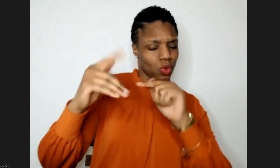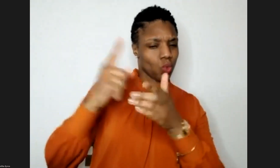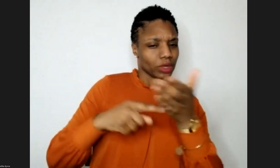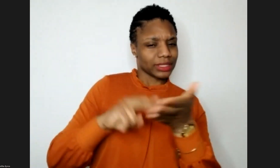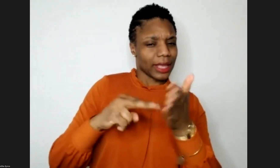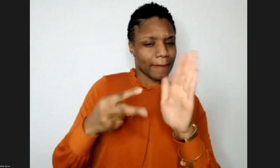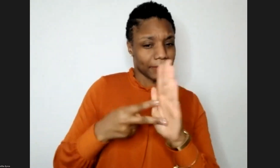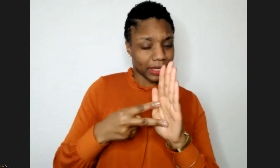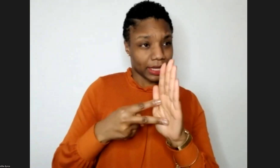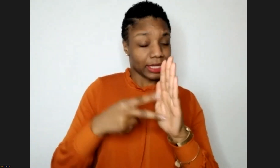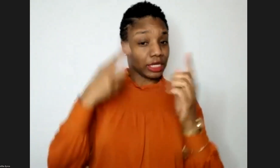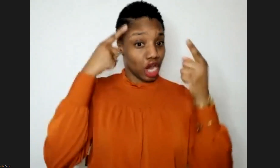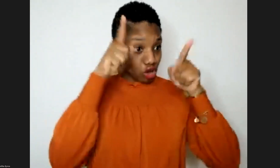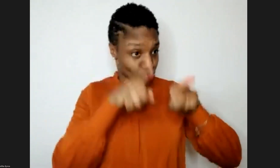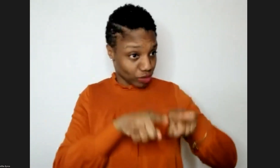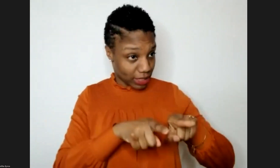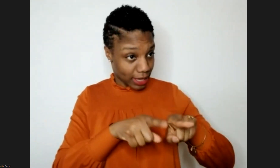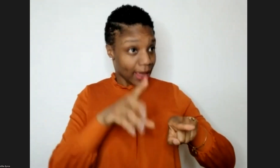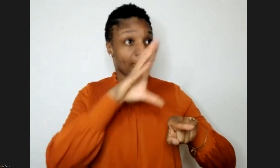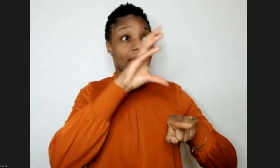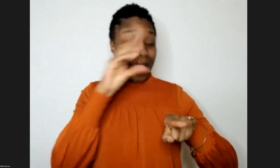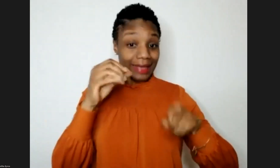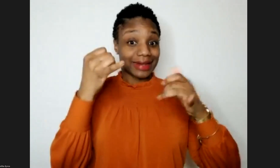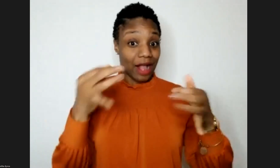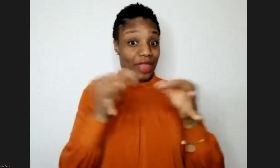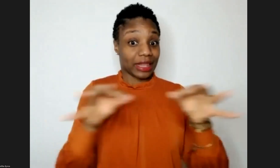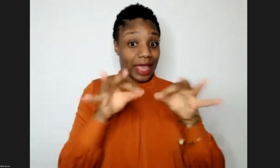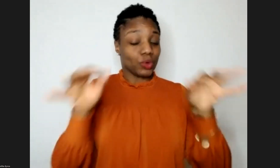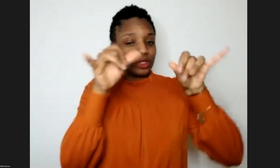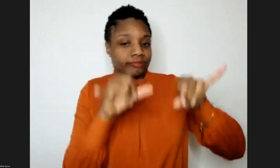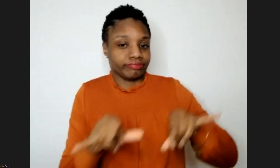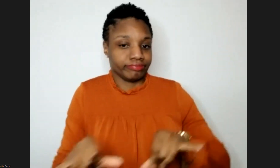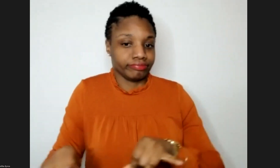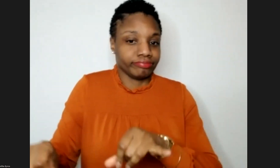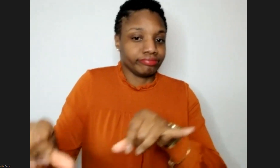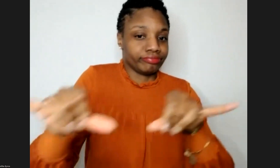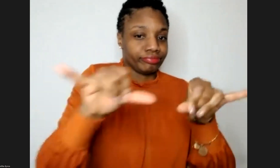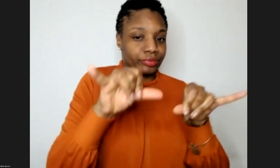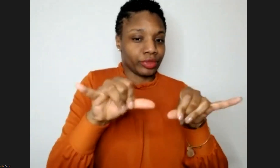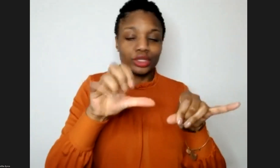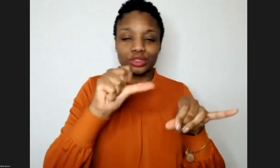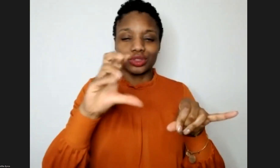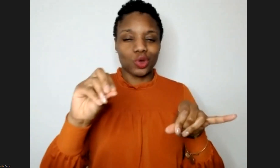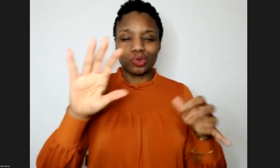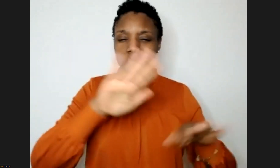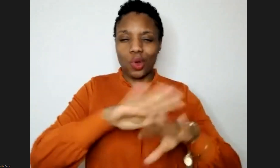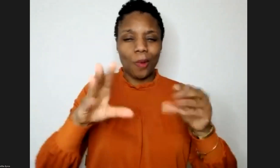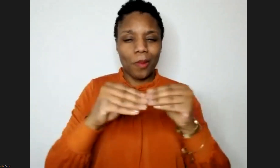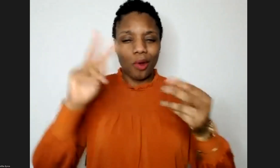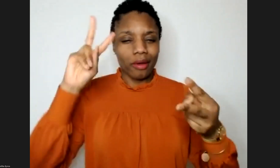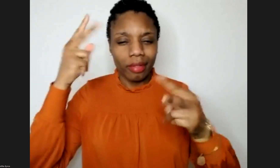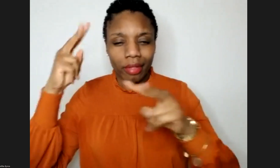not misunderstanding each other in that respect. So that's my comment. You don't have to respond. I just wanted to point out